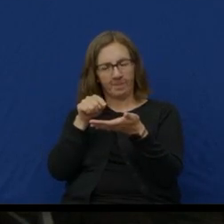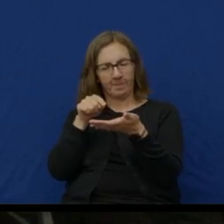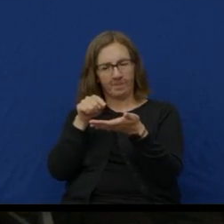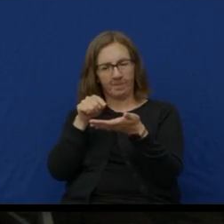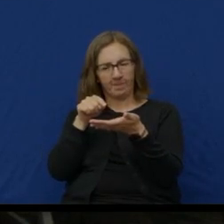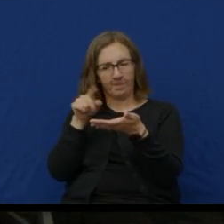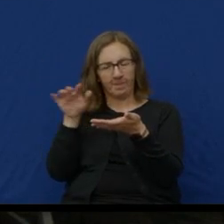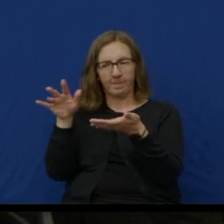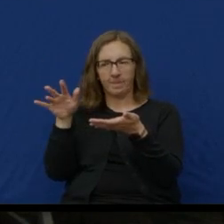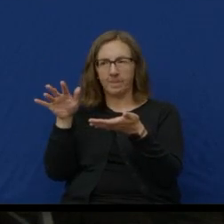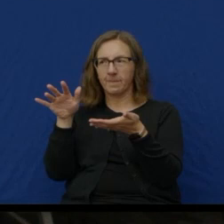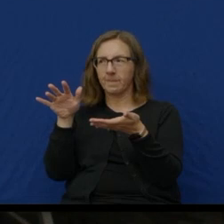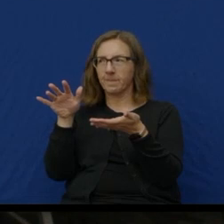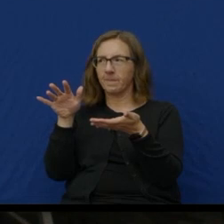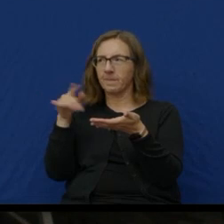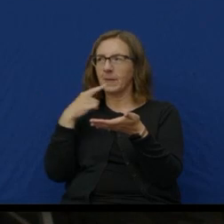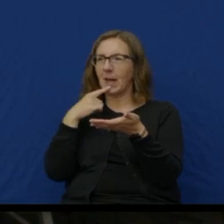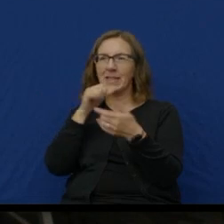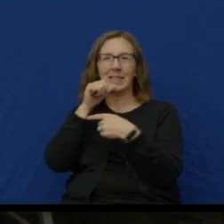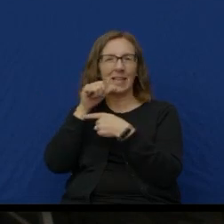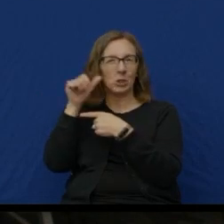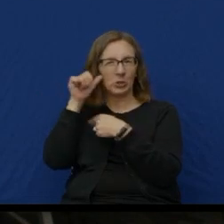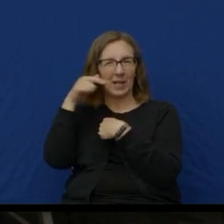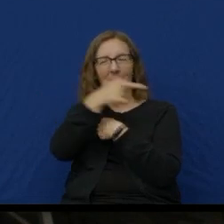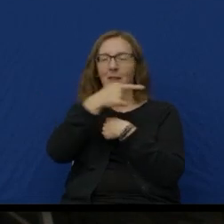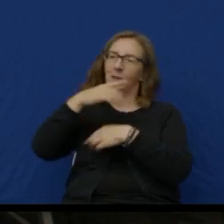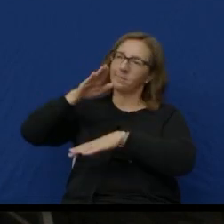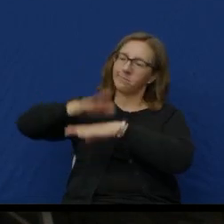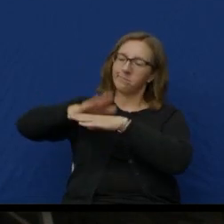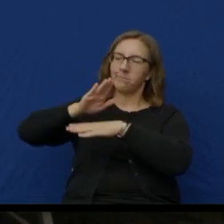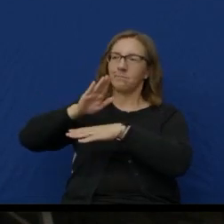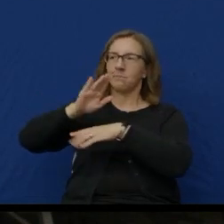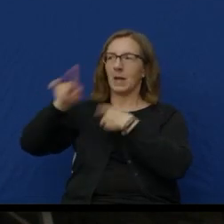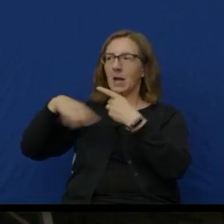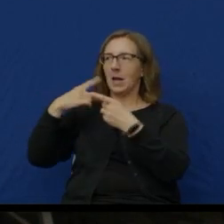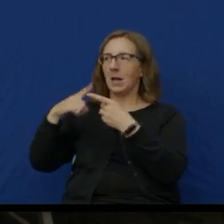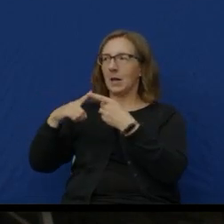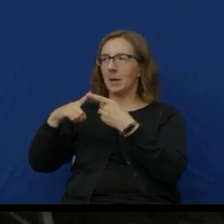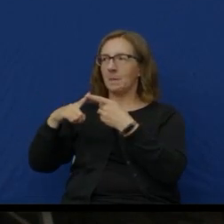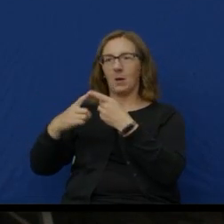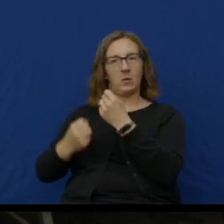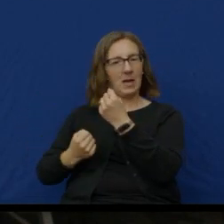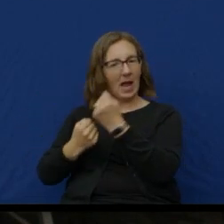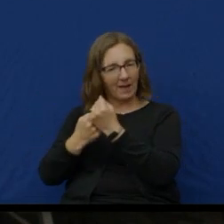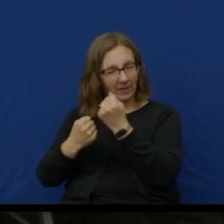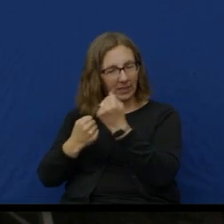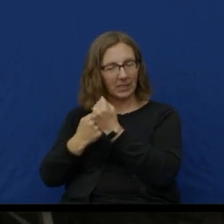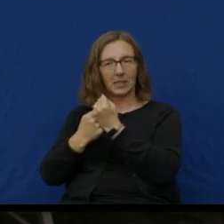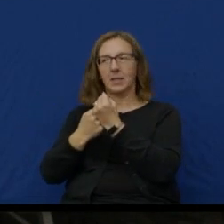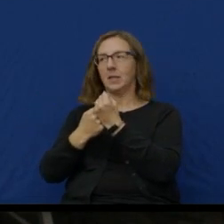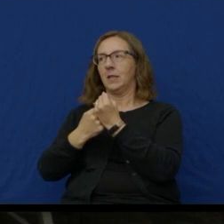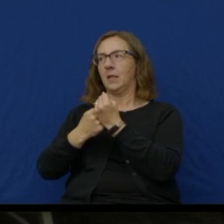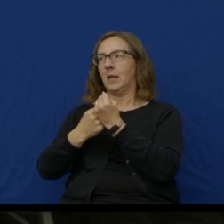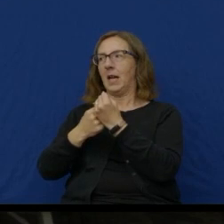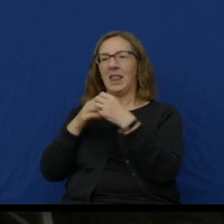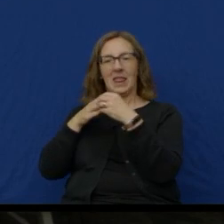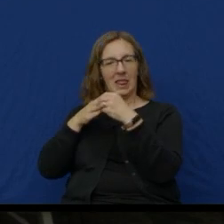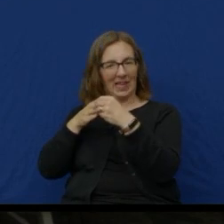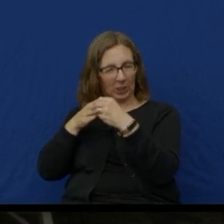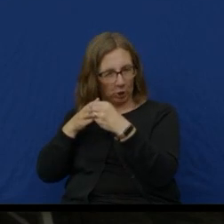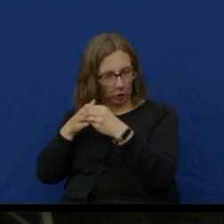from Fleming County gave us yesterday about being an advocate and hanging in there with them. And when